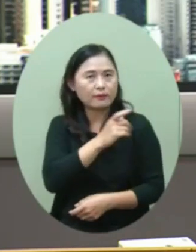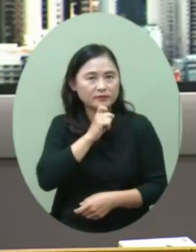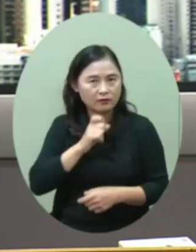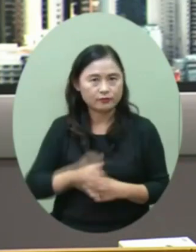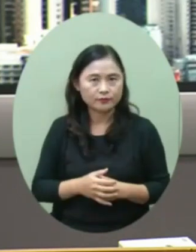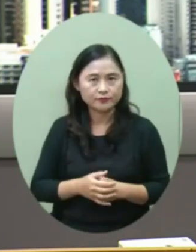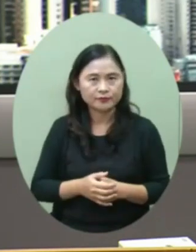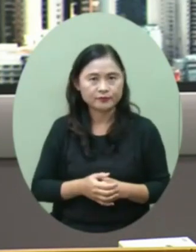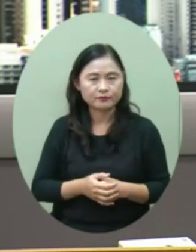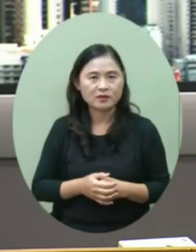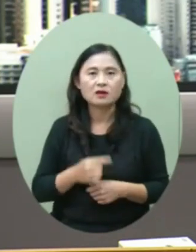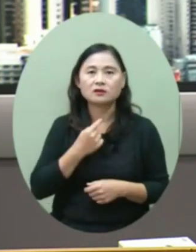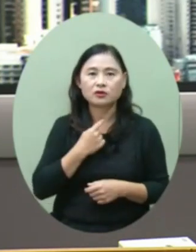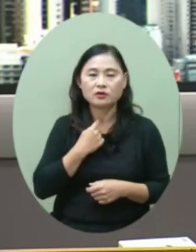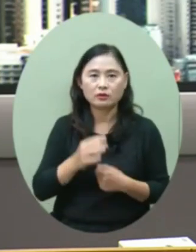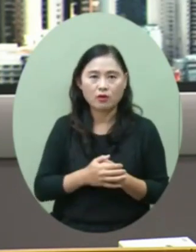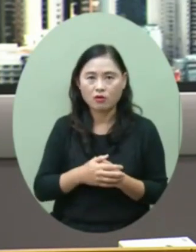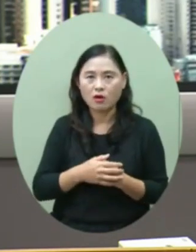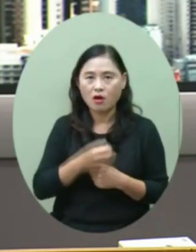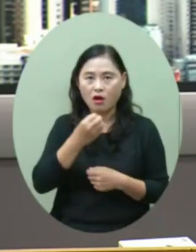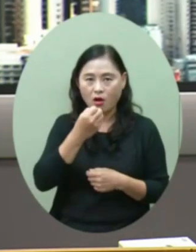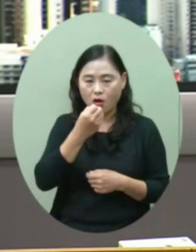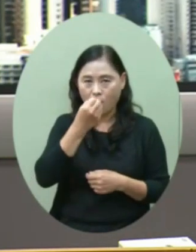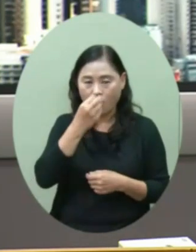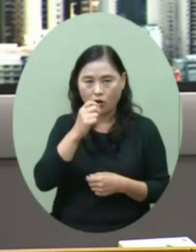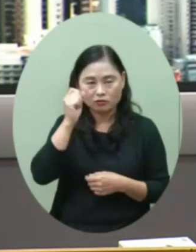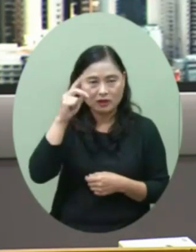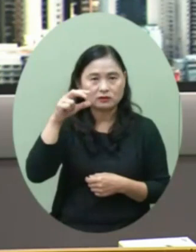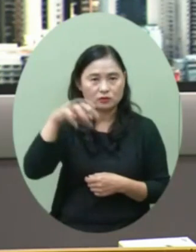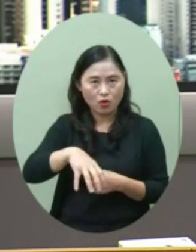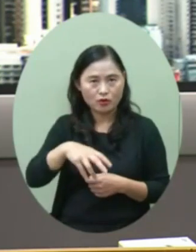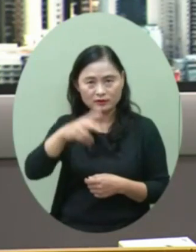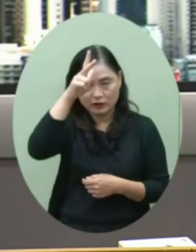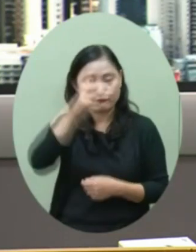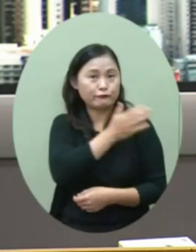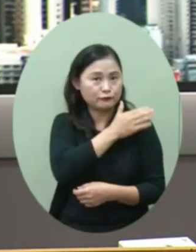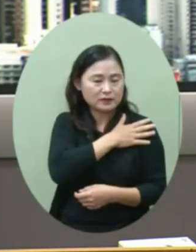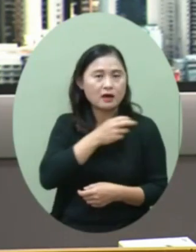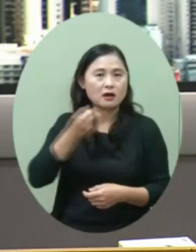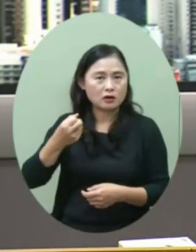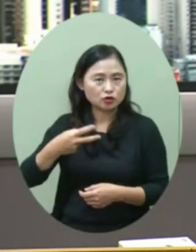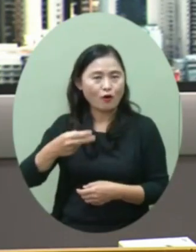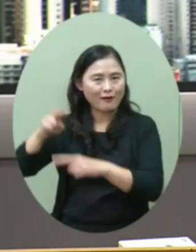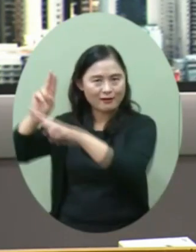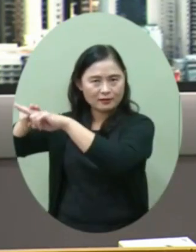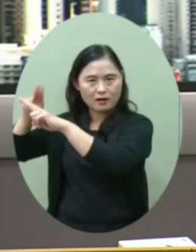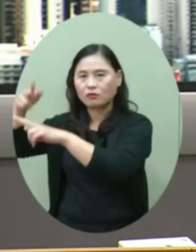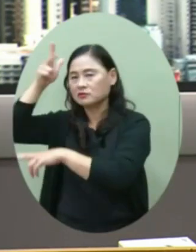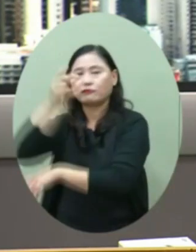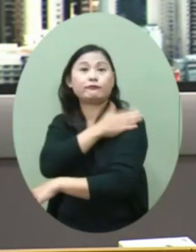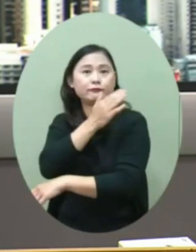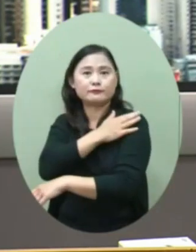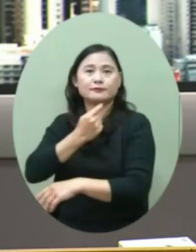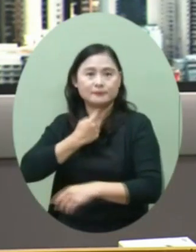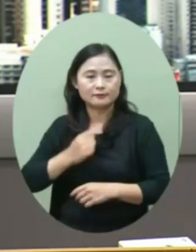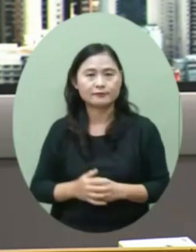to the Central People's Government. And we have been entrusted with the responsibility to implement a piece